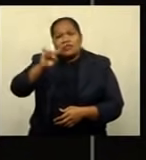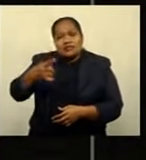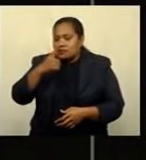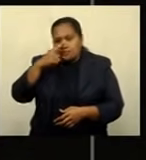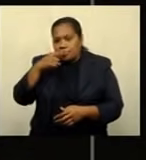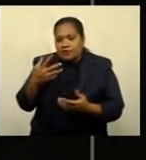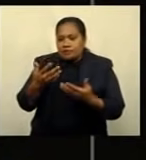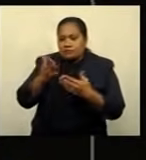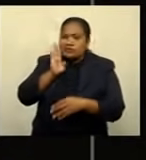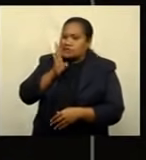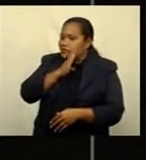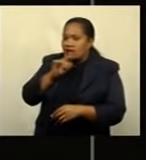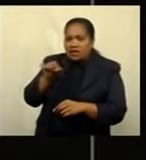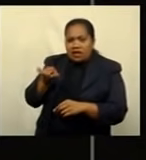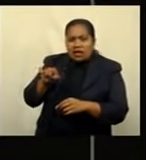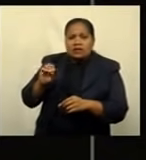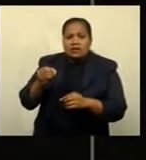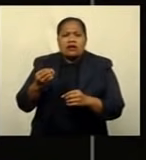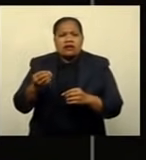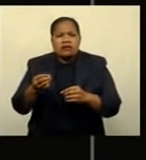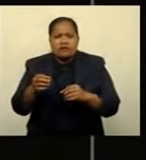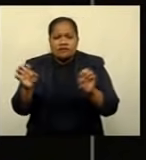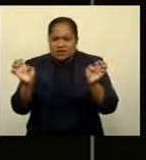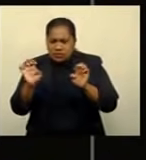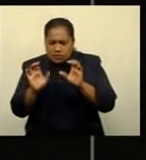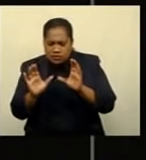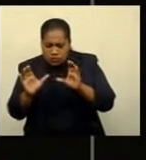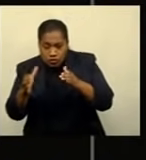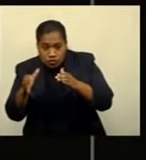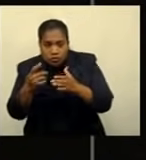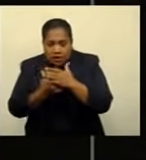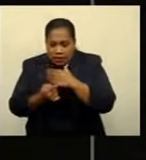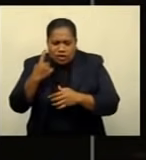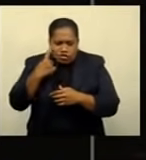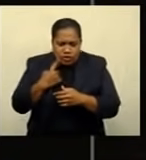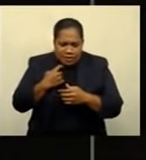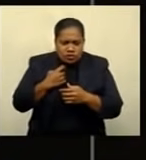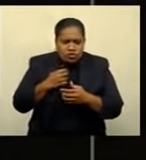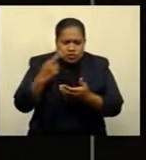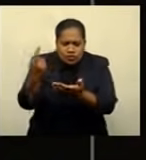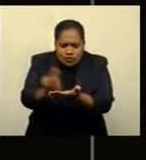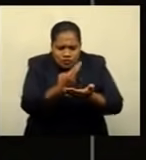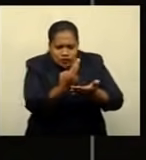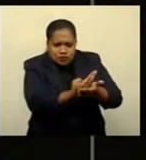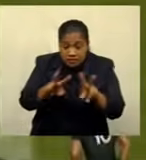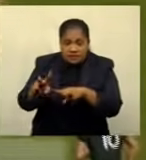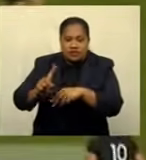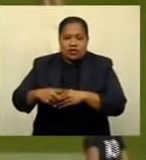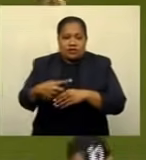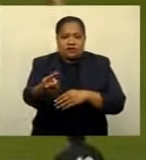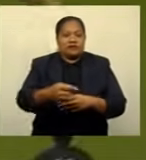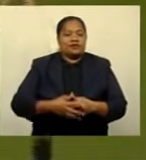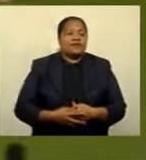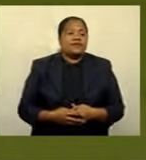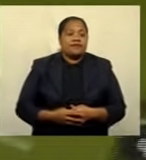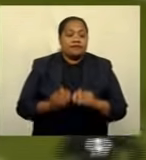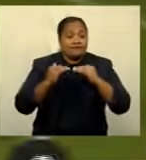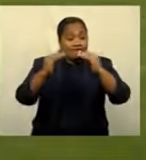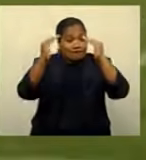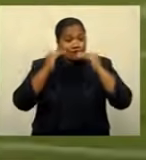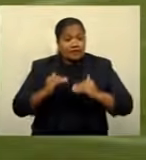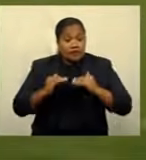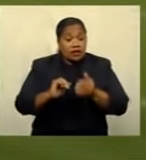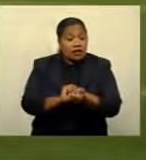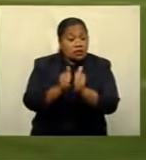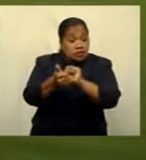missing. Emergency crews have also been trying frantically to rescue those trapped by floodwaters. Ahead in